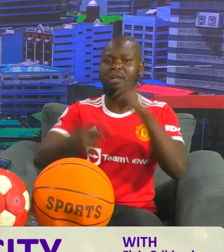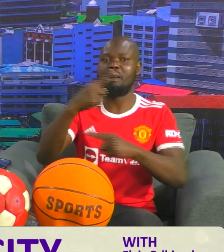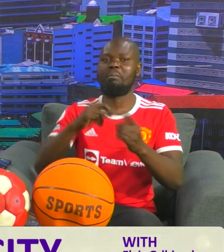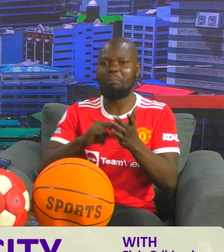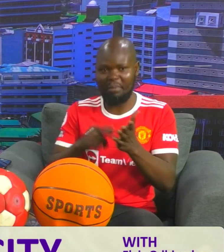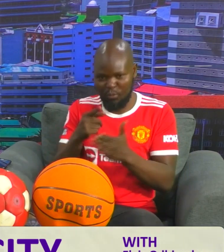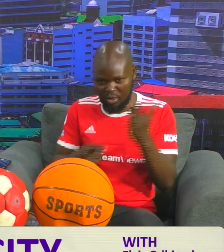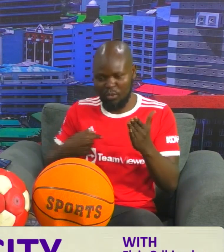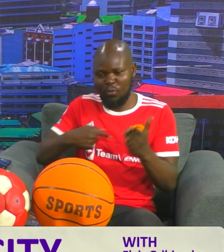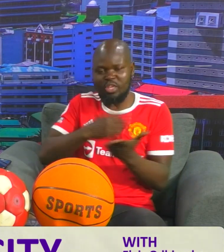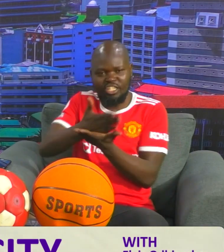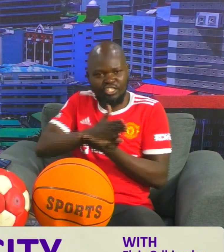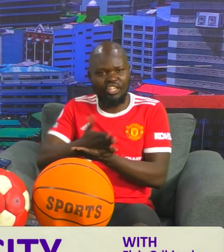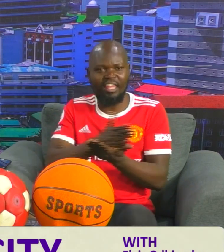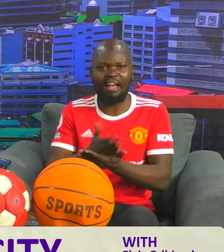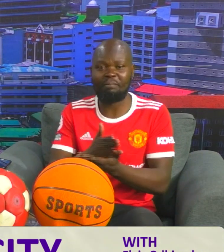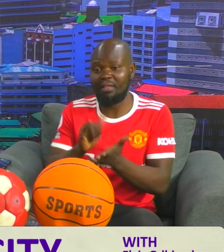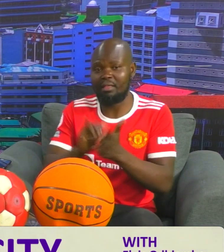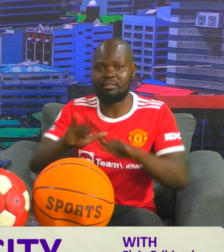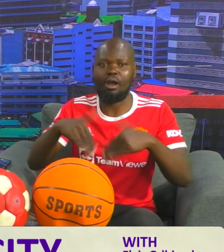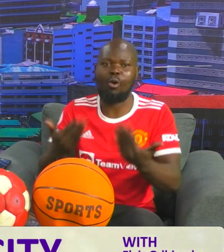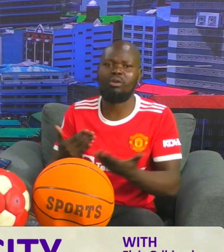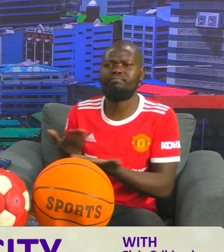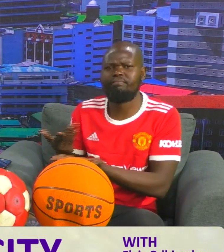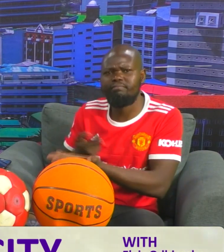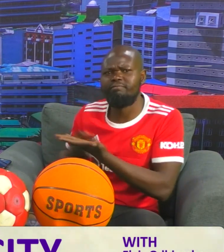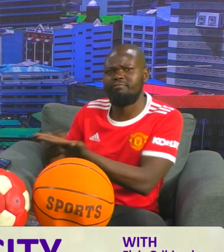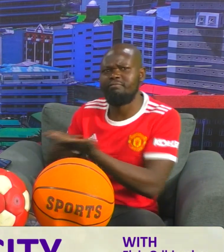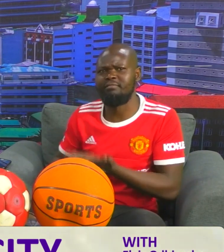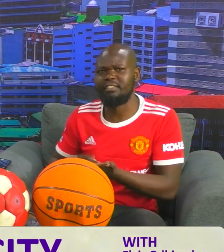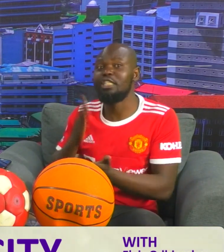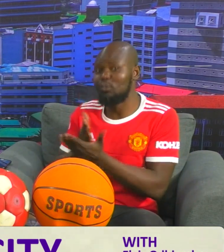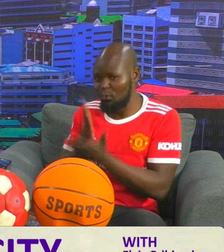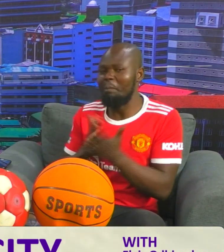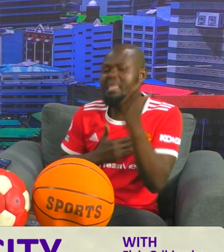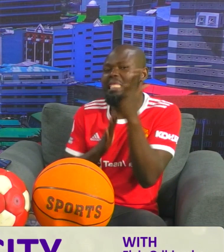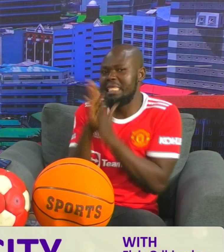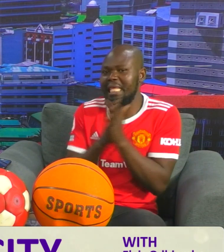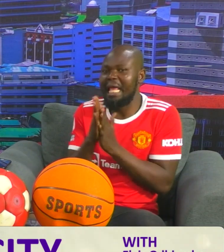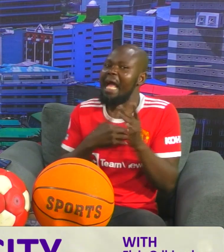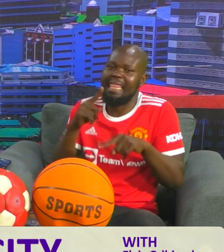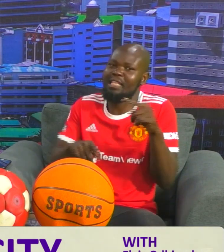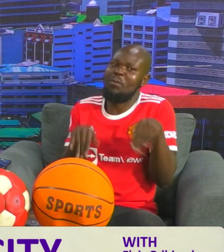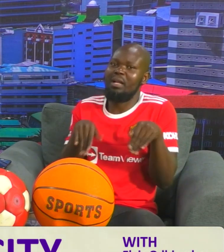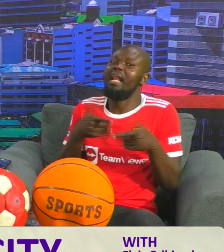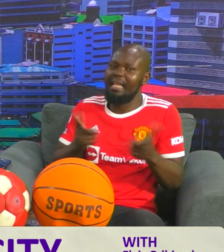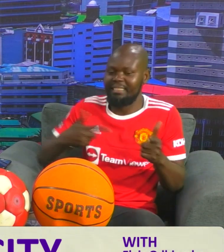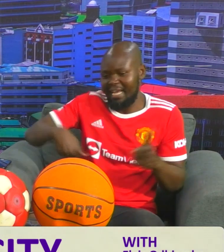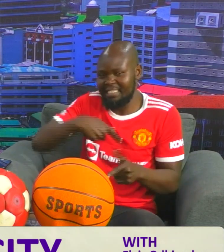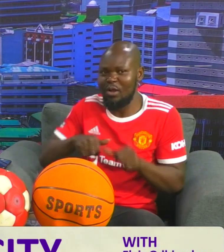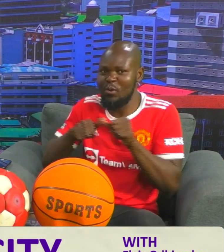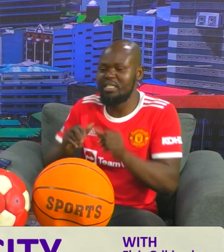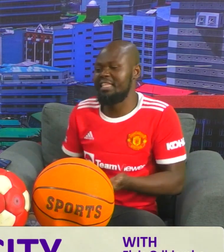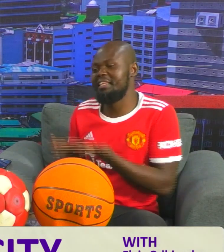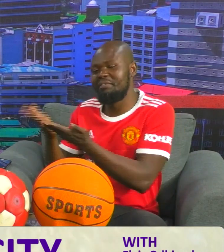and your opinions. For your opinions are very important for us, and that will help lead the discussion here with us on Center